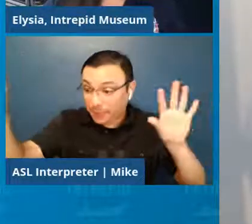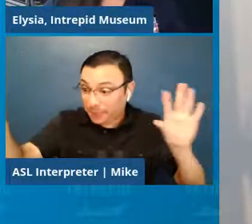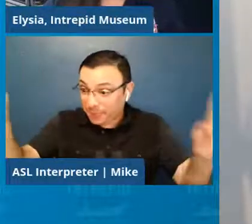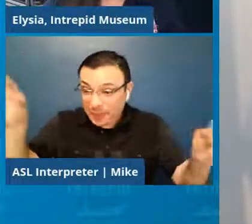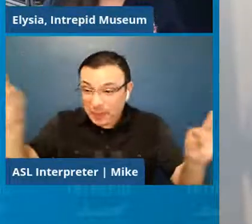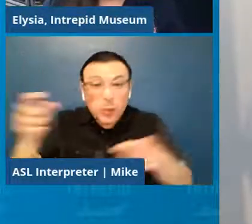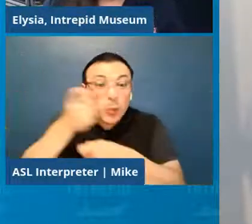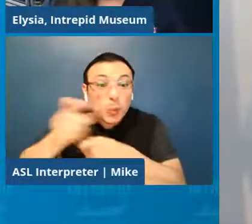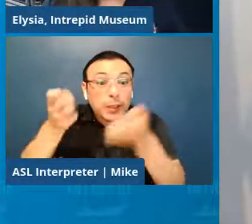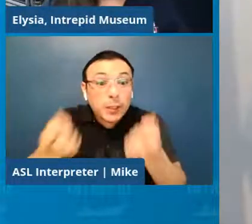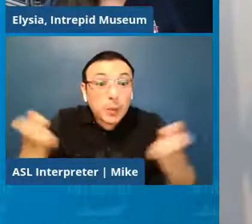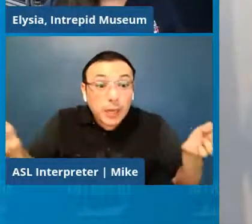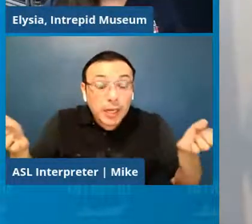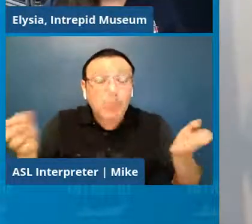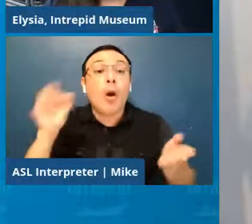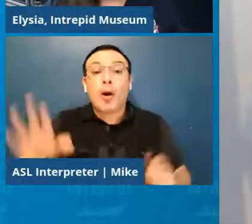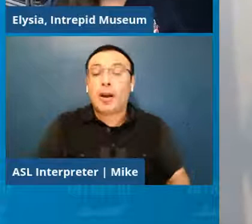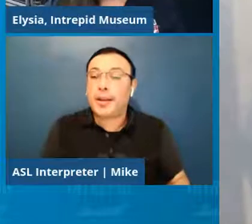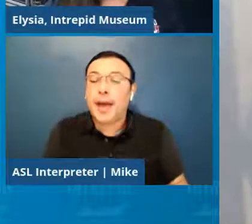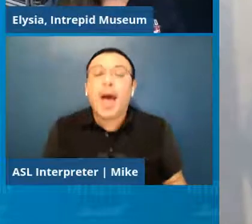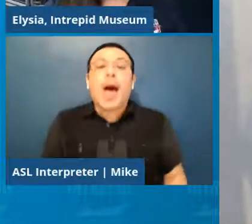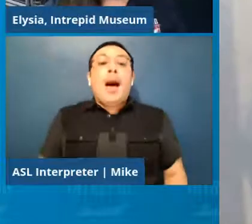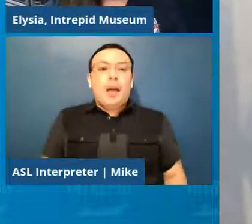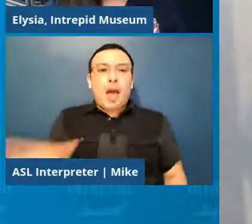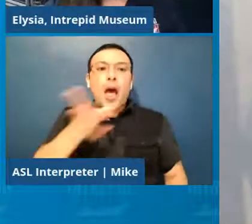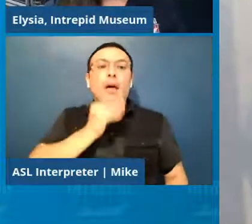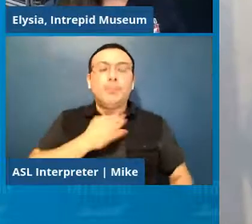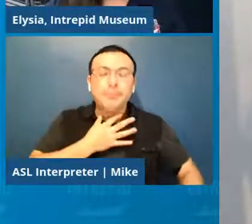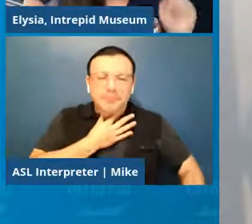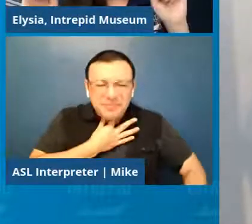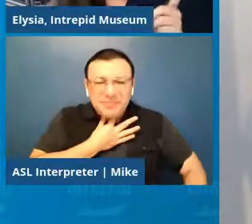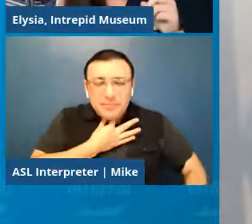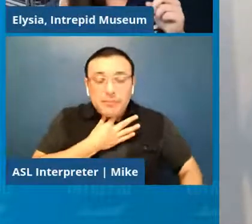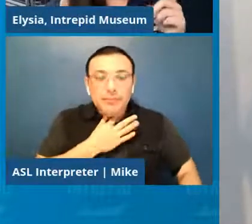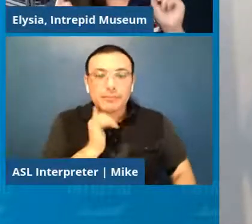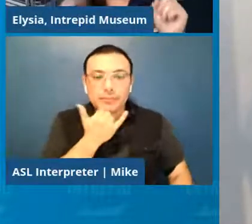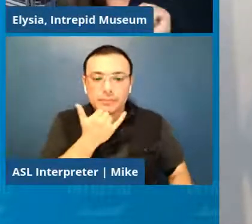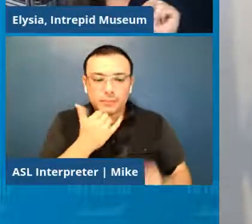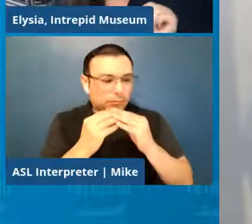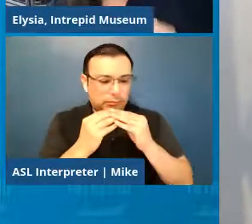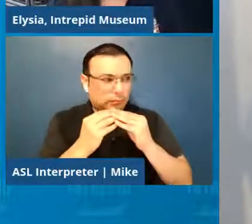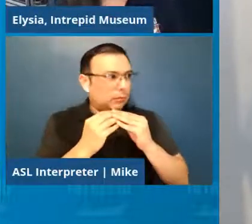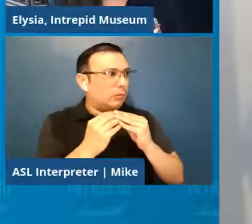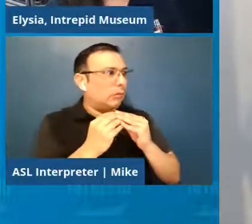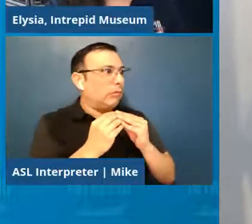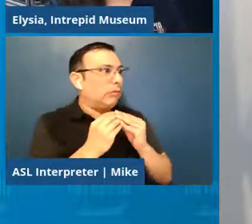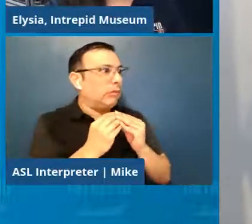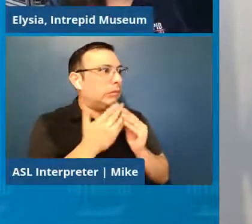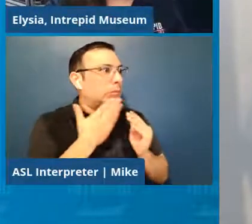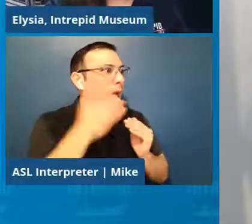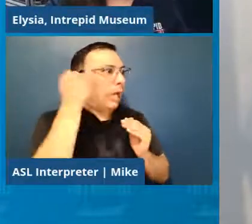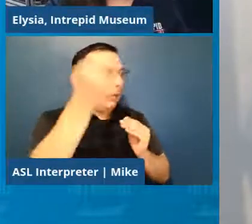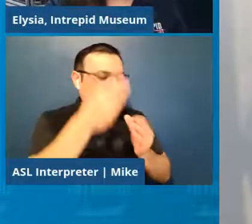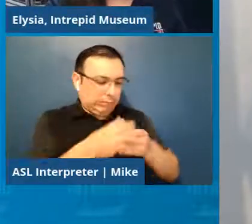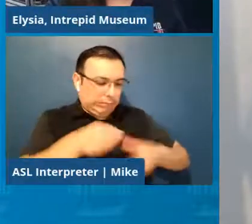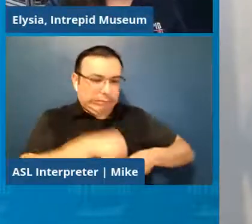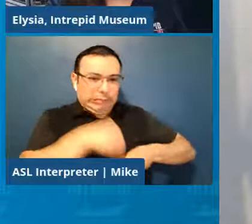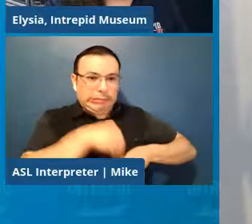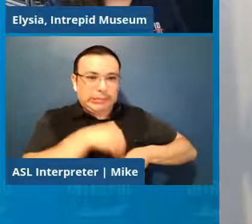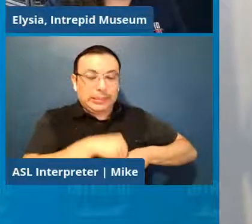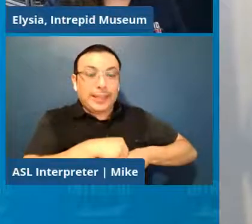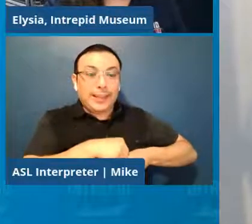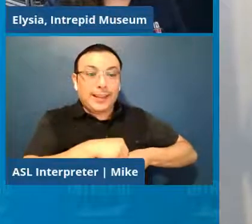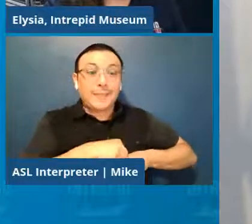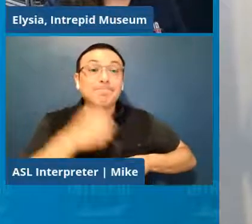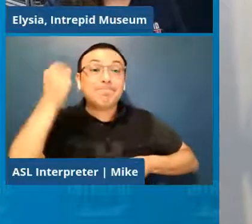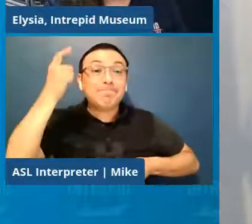of course, they quickly realized it was a really bad idea and they put it away. But NASA had heard every word of their conversation,